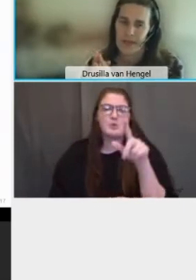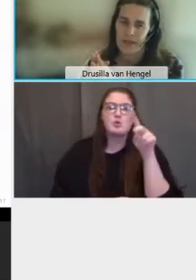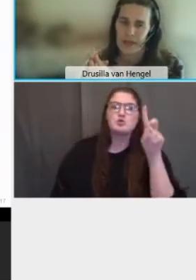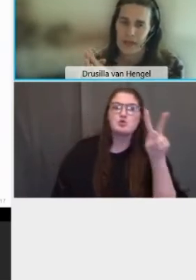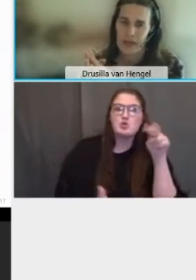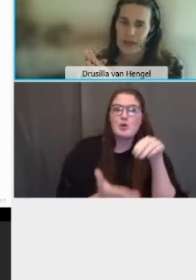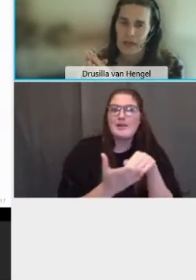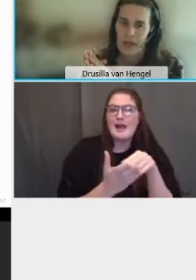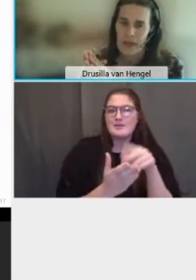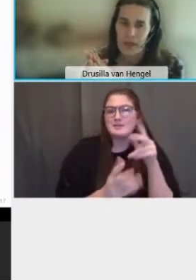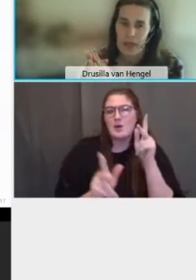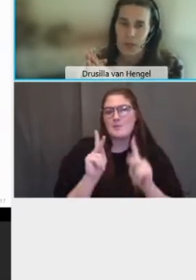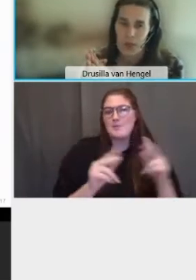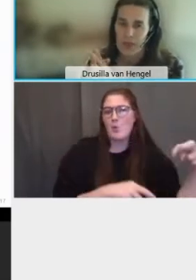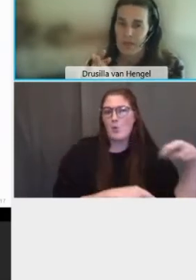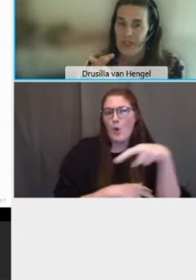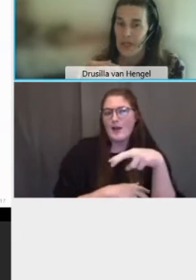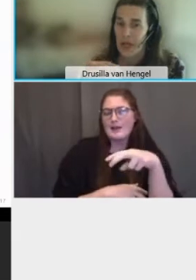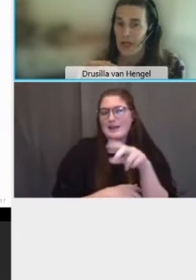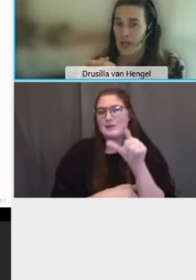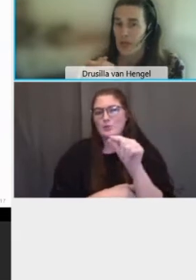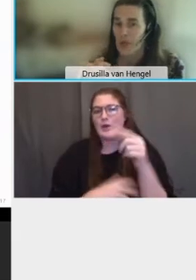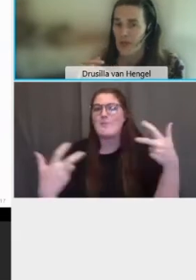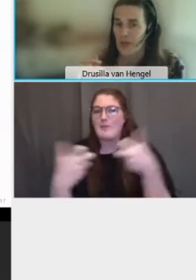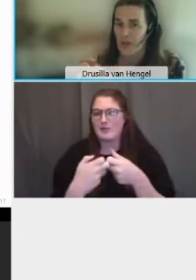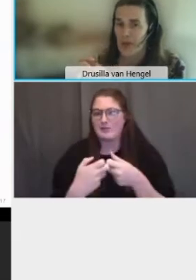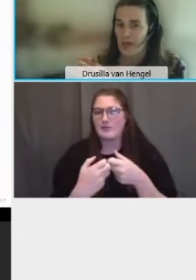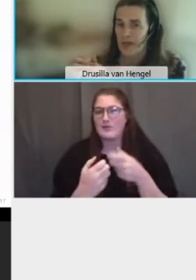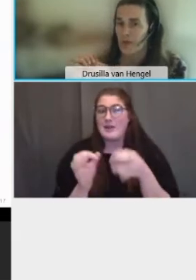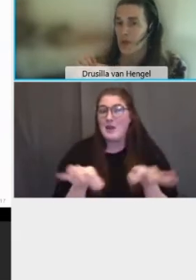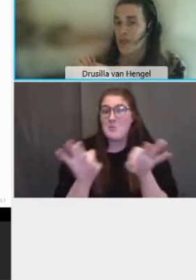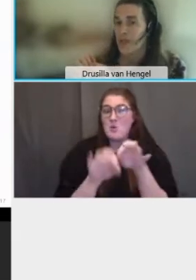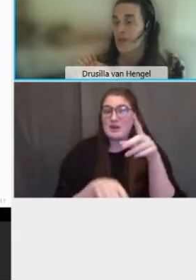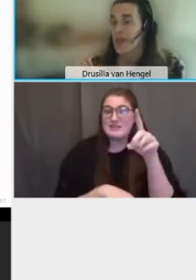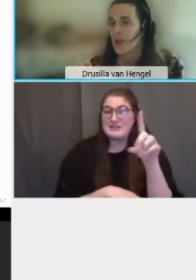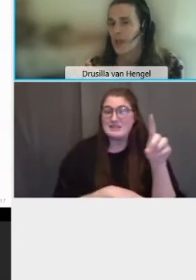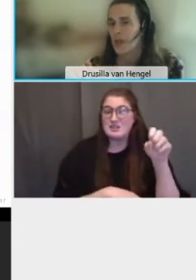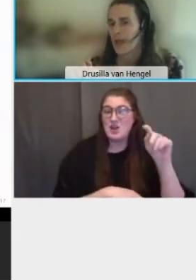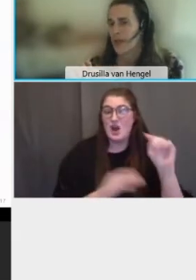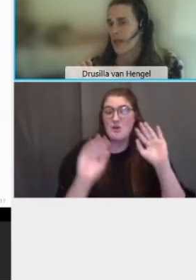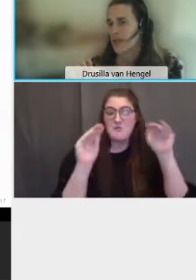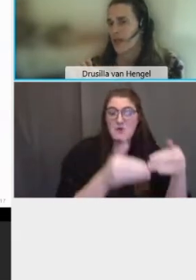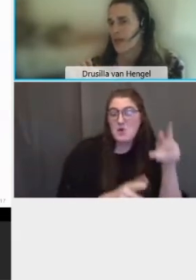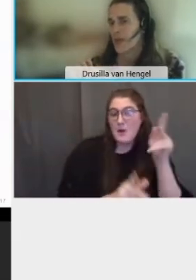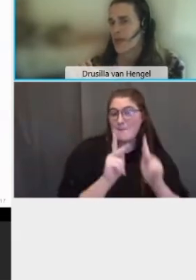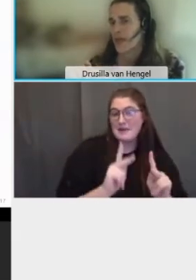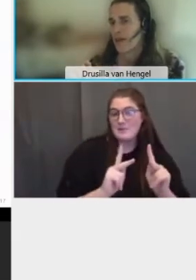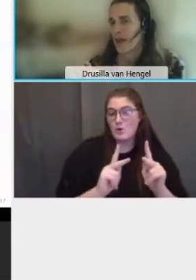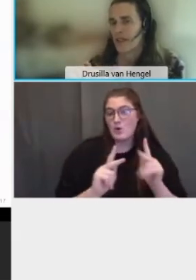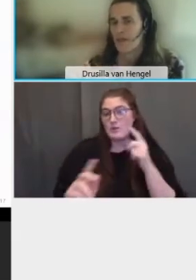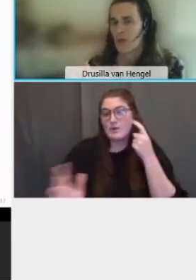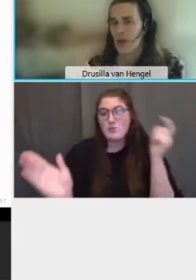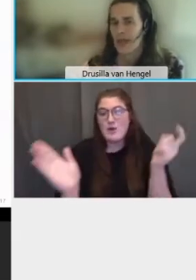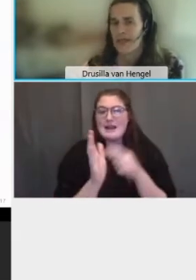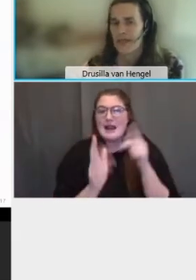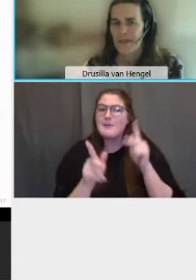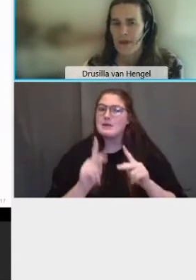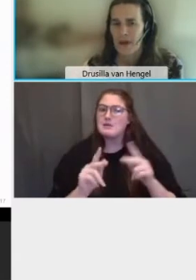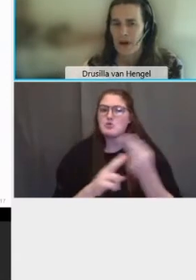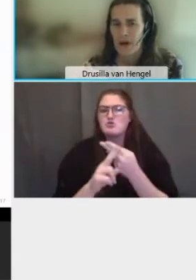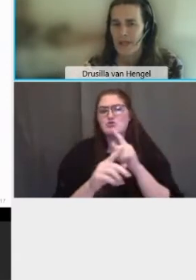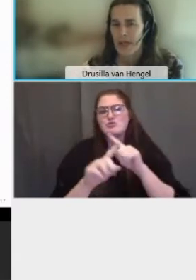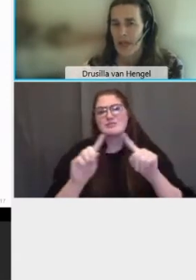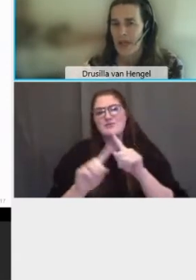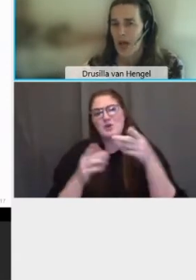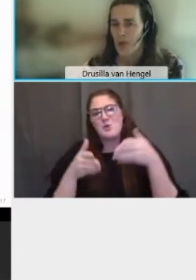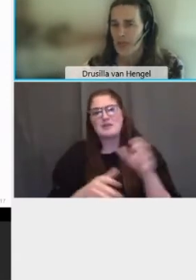people bicycling. Importantly, DDOT and National Park Service policies focus on people and acknowledge that people get around in different ways and that